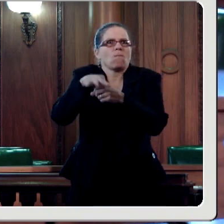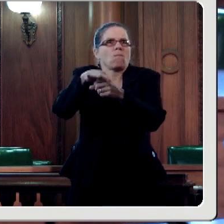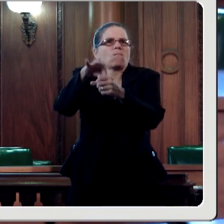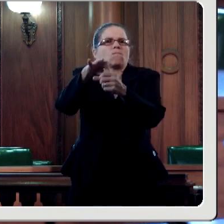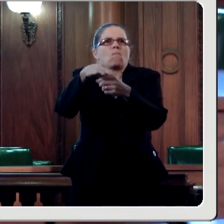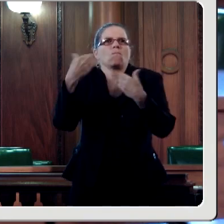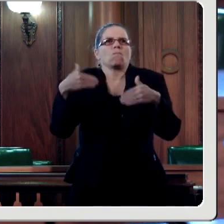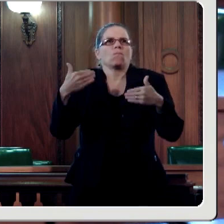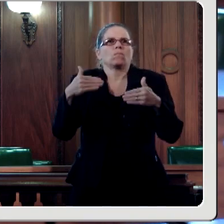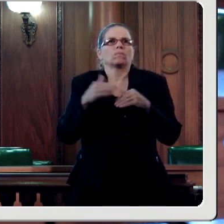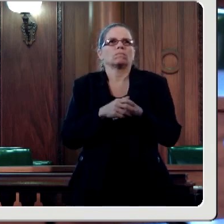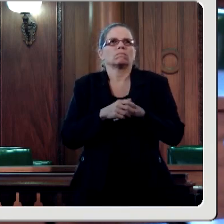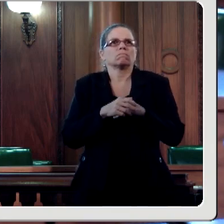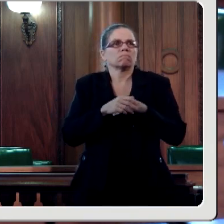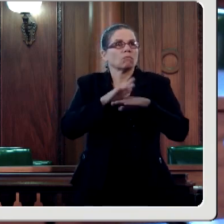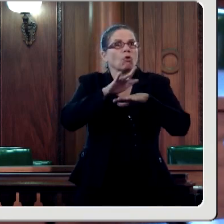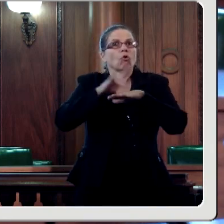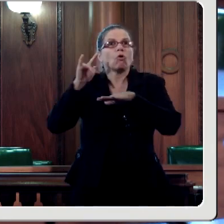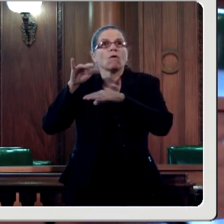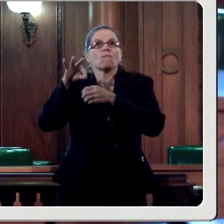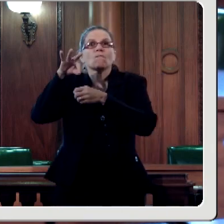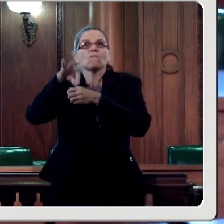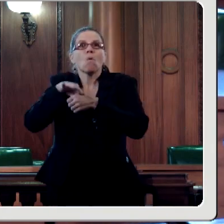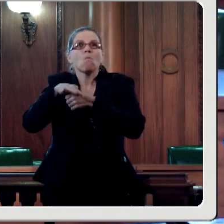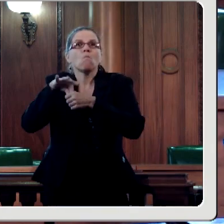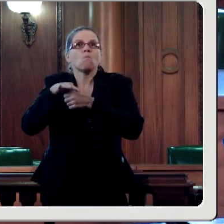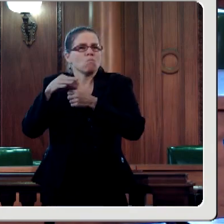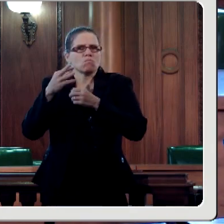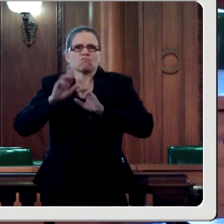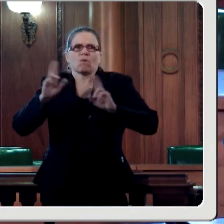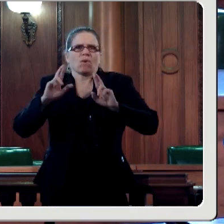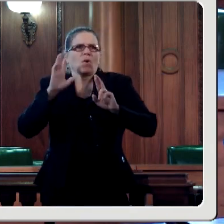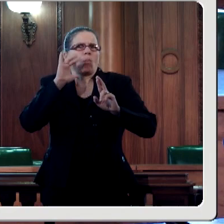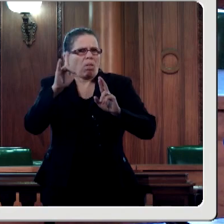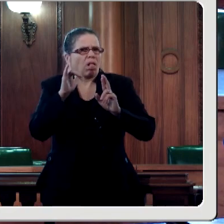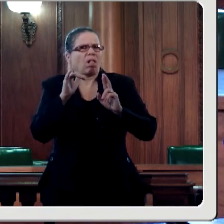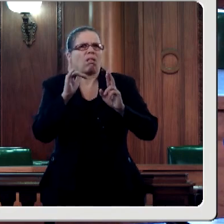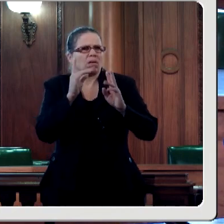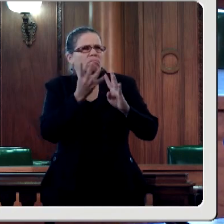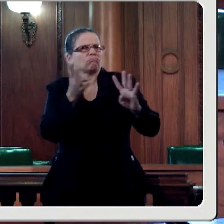Commissioner Gladys Oyola, I know, will do a tremendous job with her team.